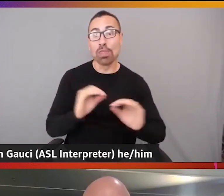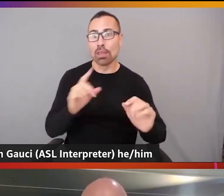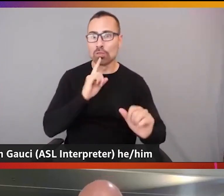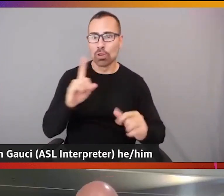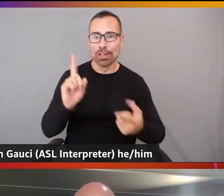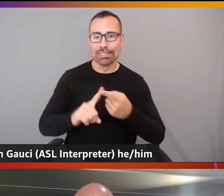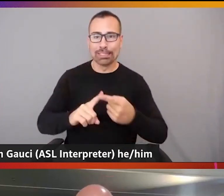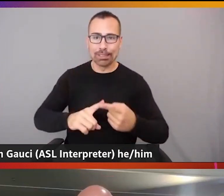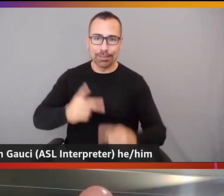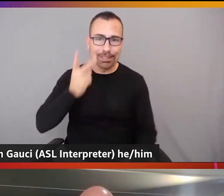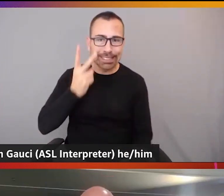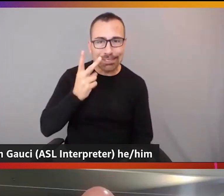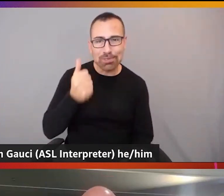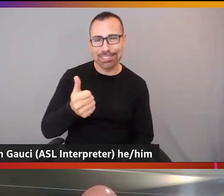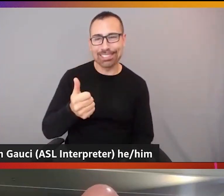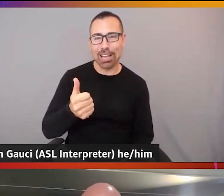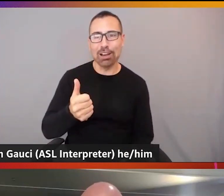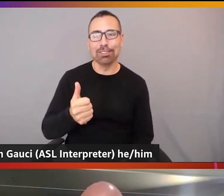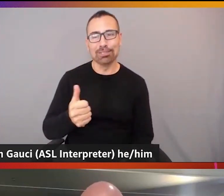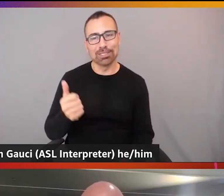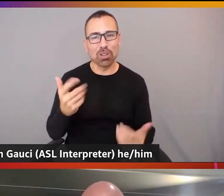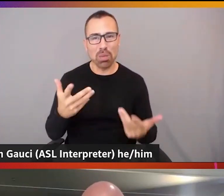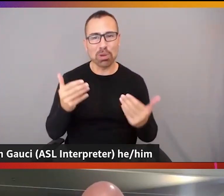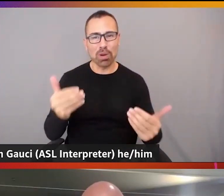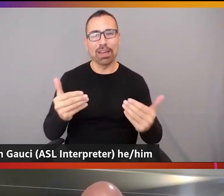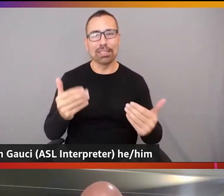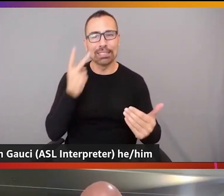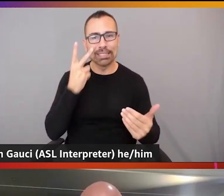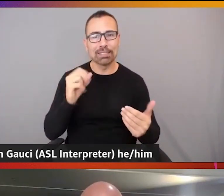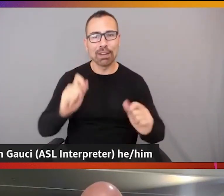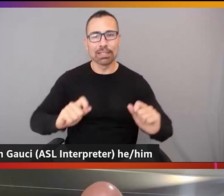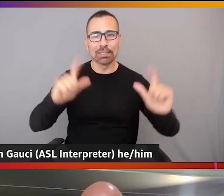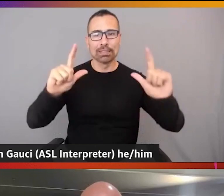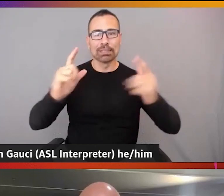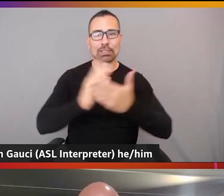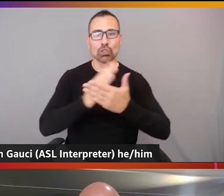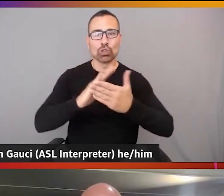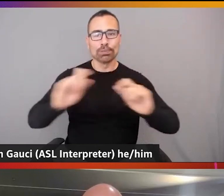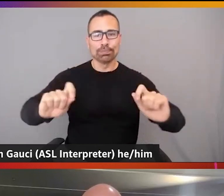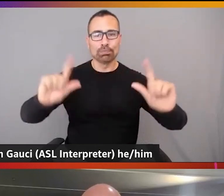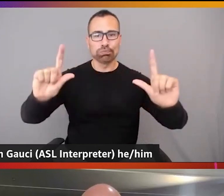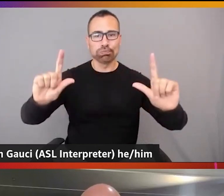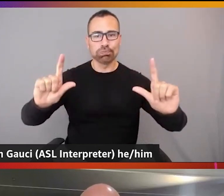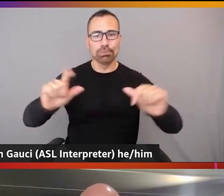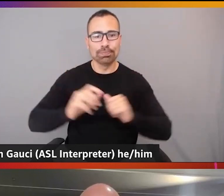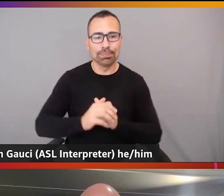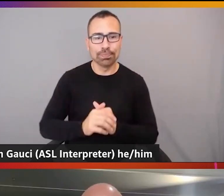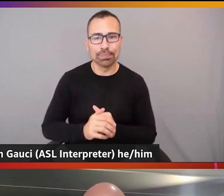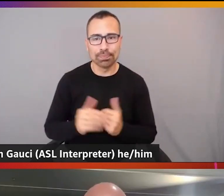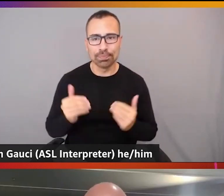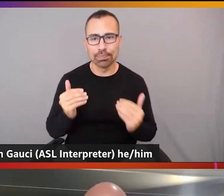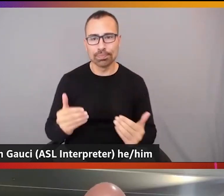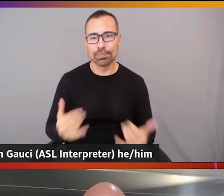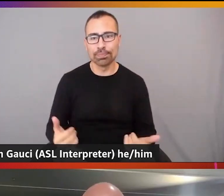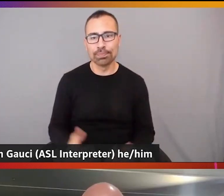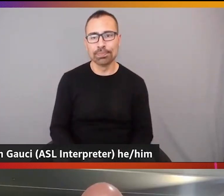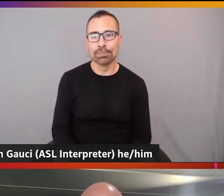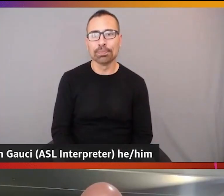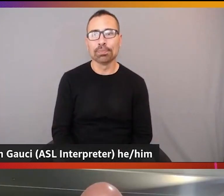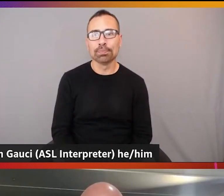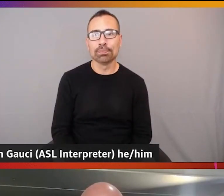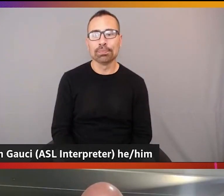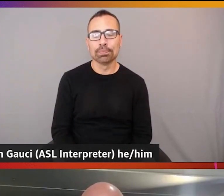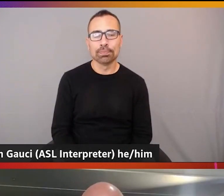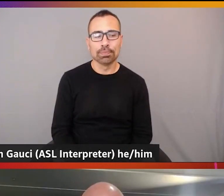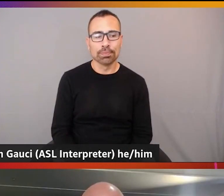Let me just get going and see if I can get this shared out. I'm going to share my screen.